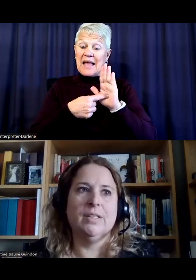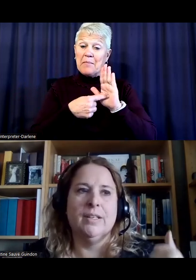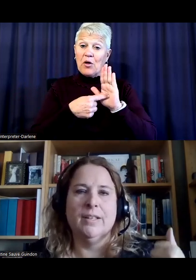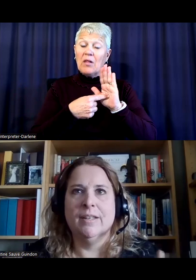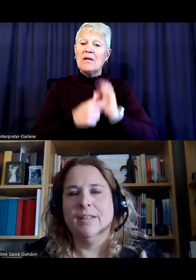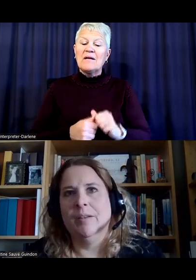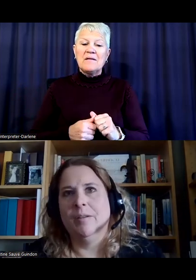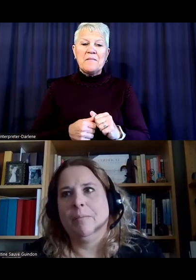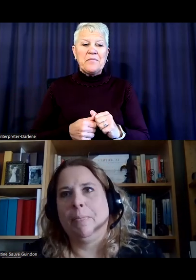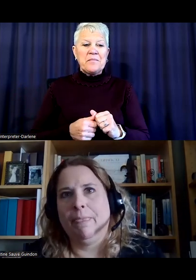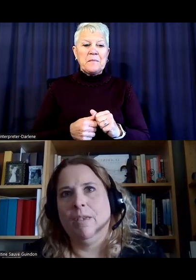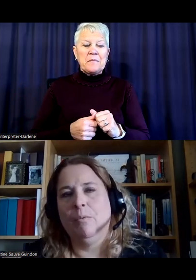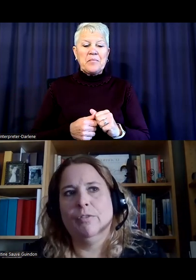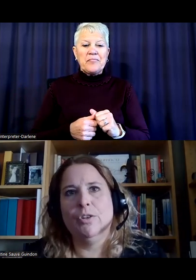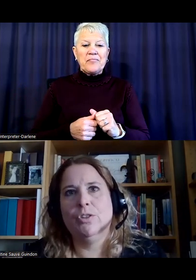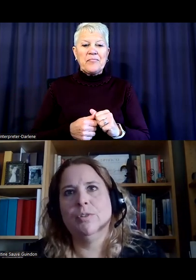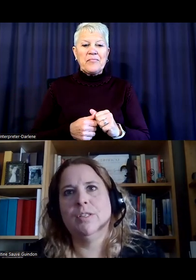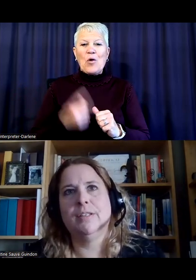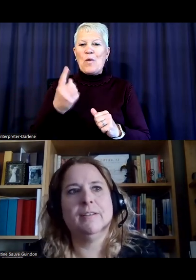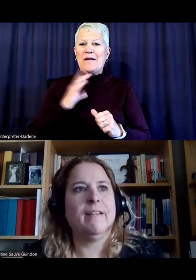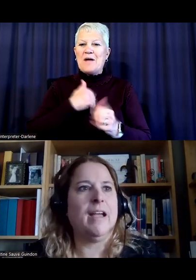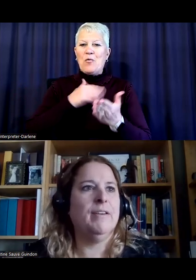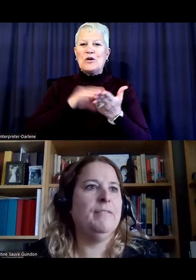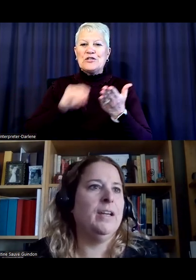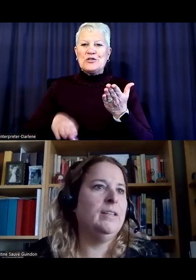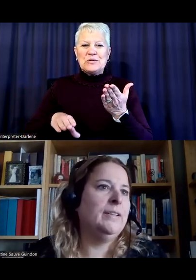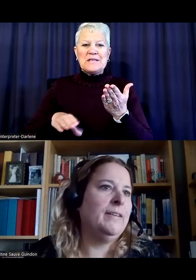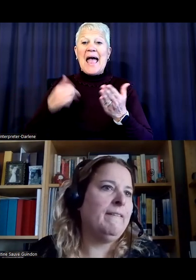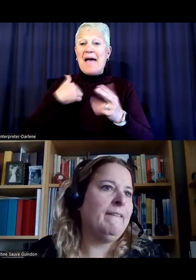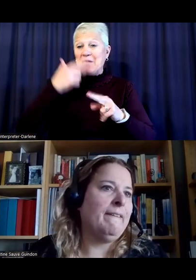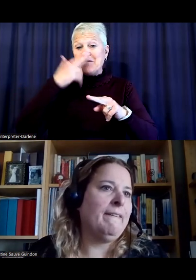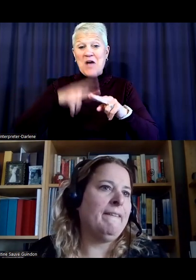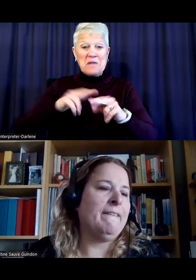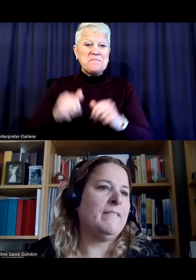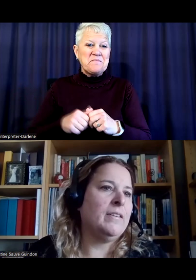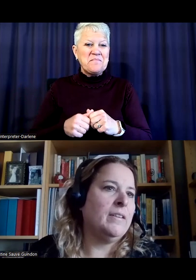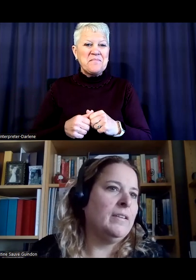is one of our students having fun.